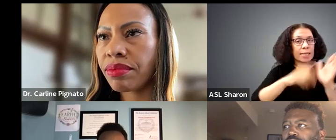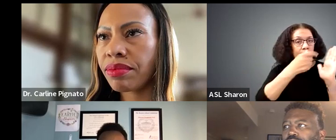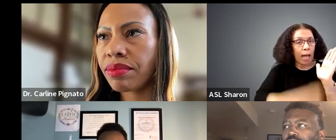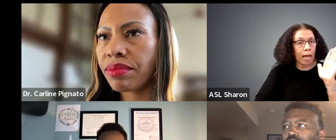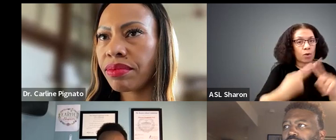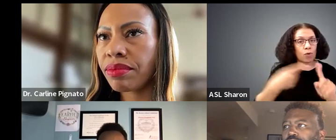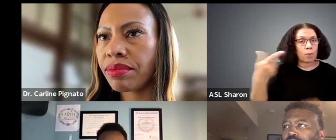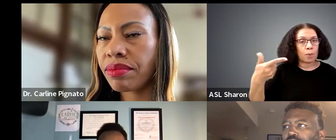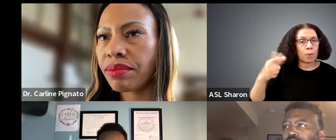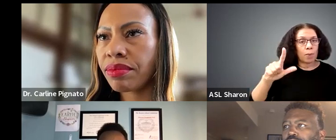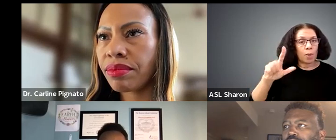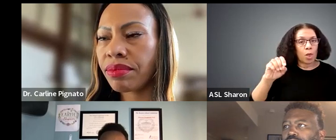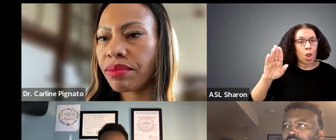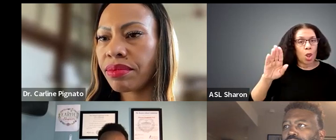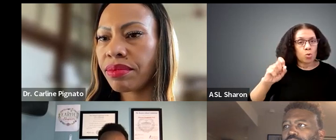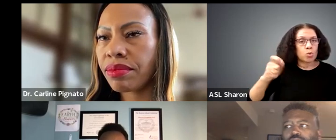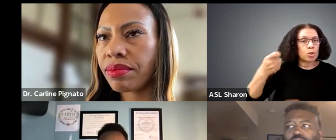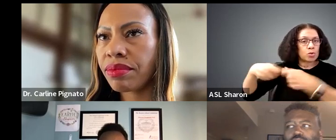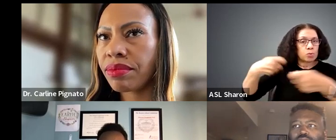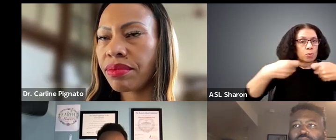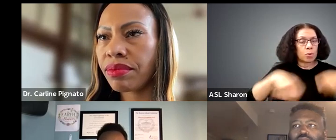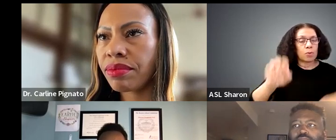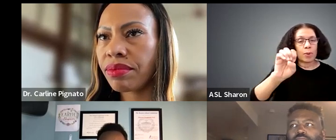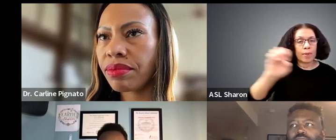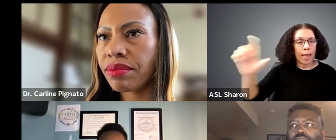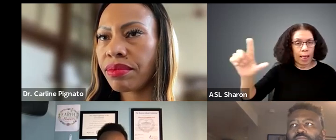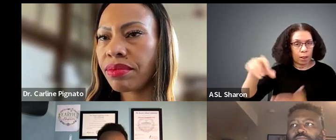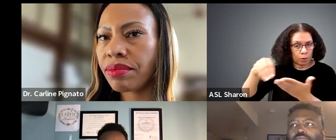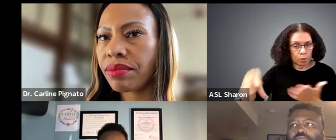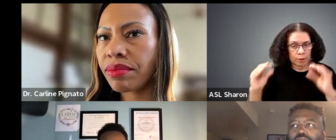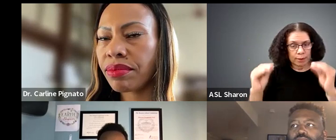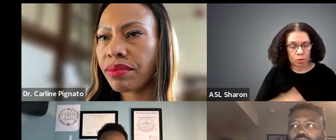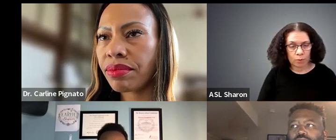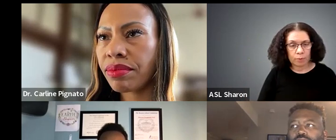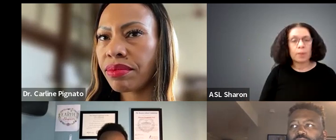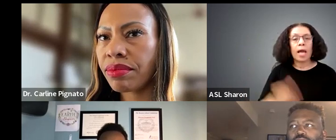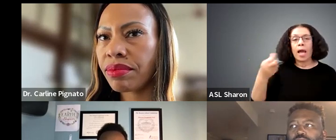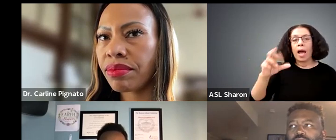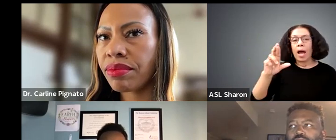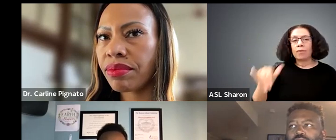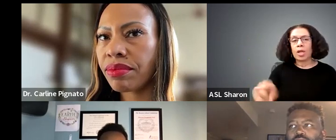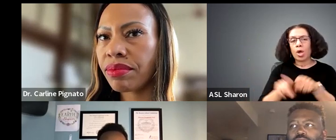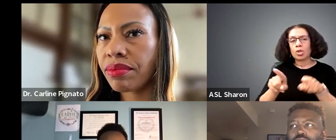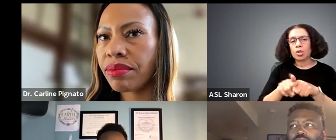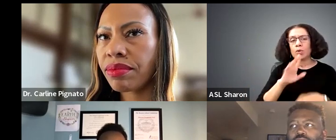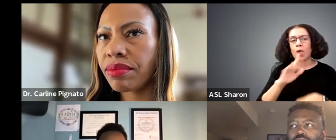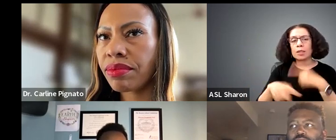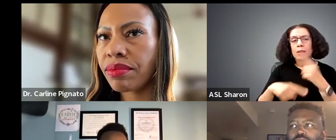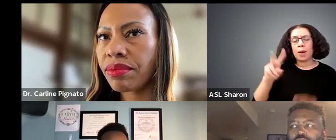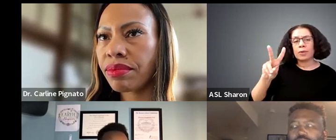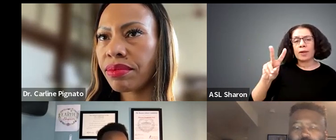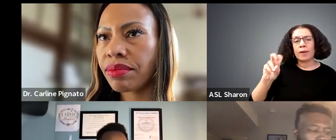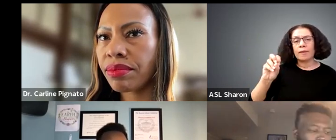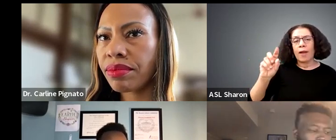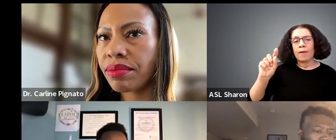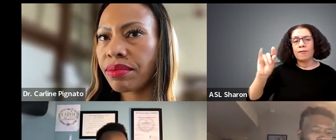about the turnover in leadership in the Office of English Learners. Roxy Harvey raised the vetting issue with your search firm consultant in the last search